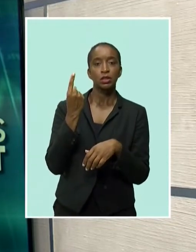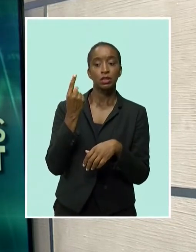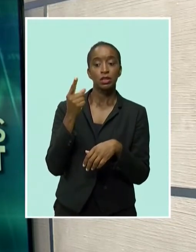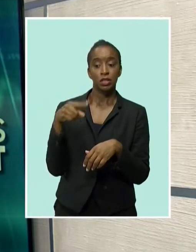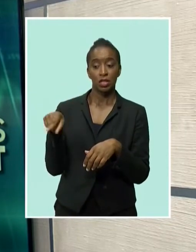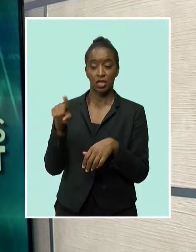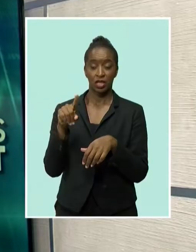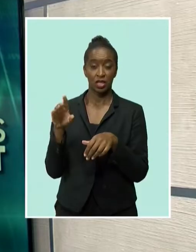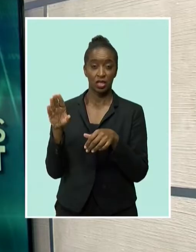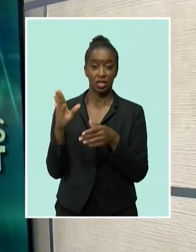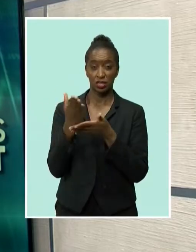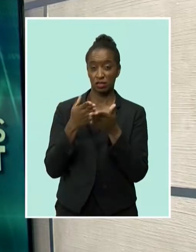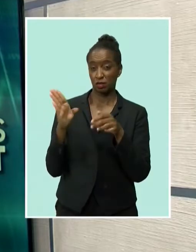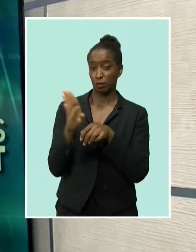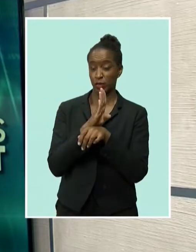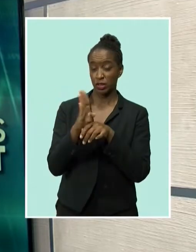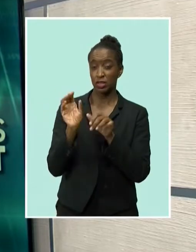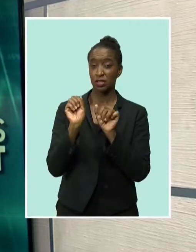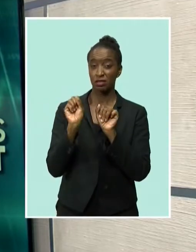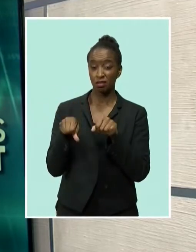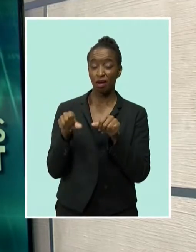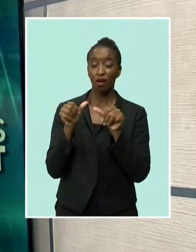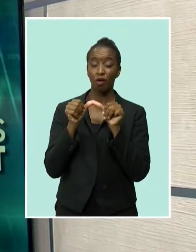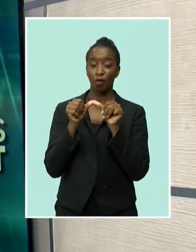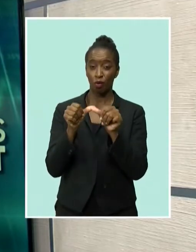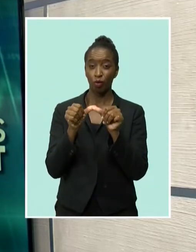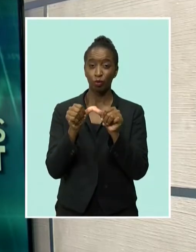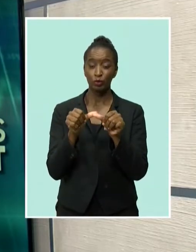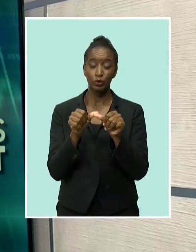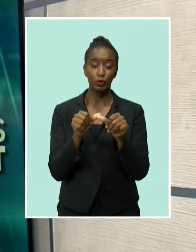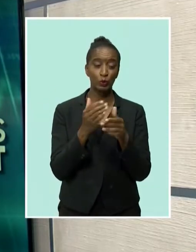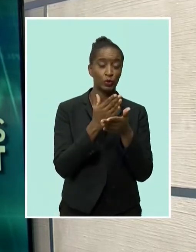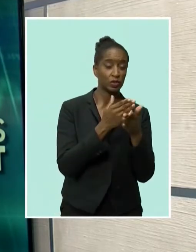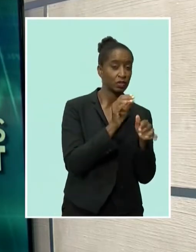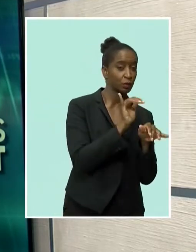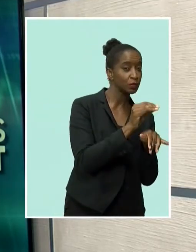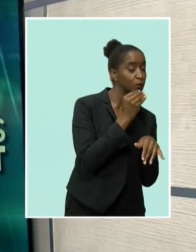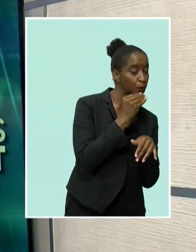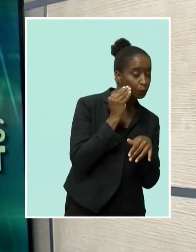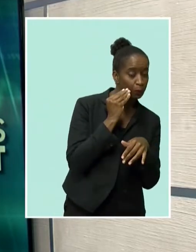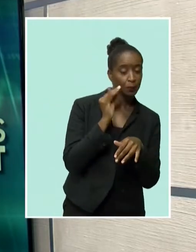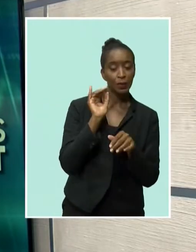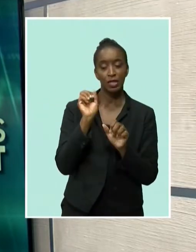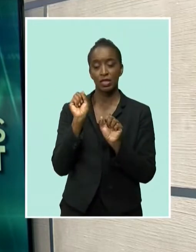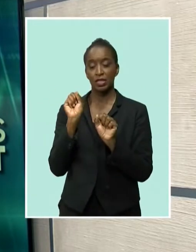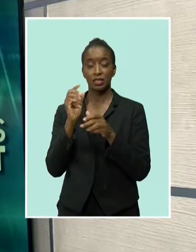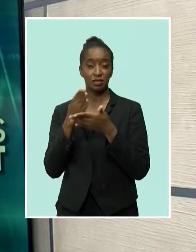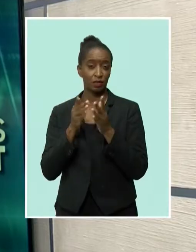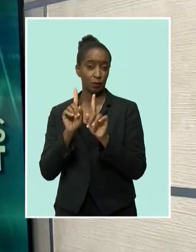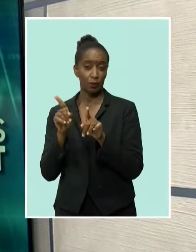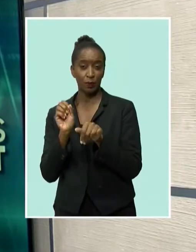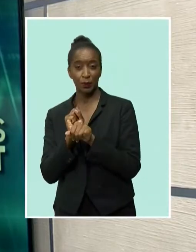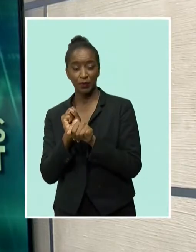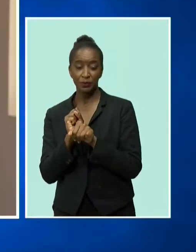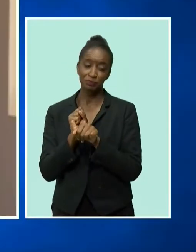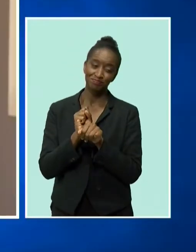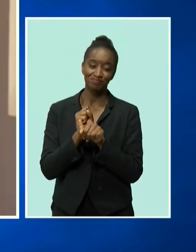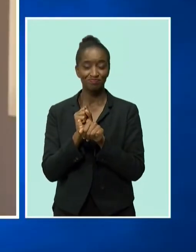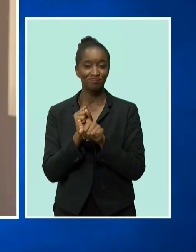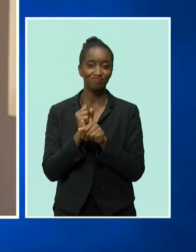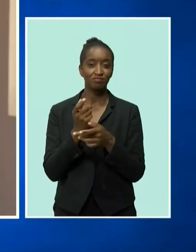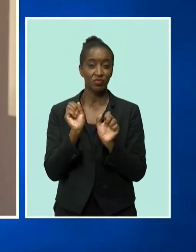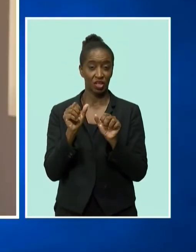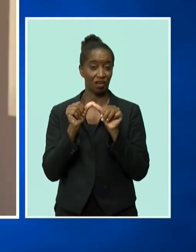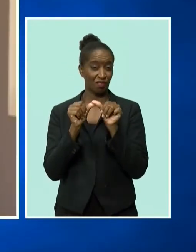term. The BEC official was the latest guest on the one-on-one series hosted by the Public Affairs Department. What